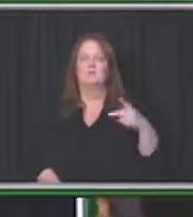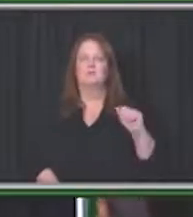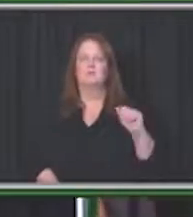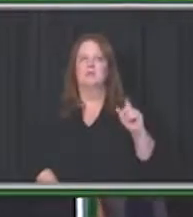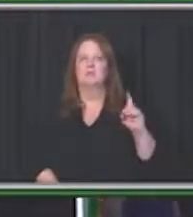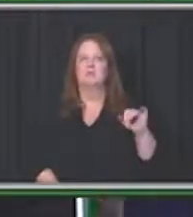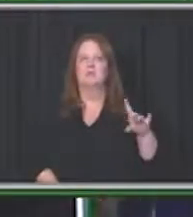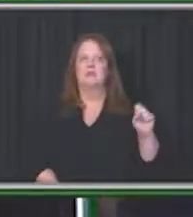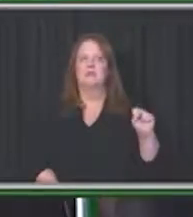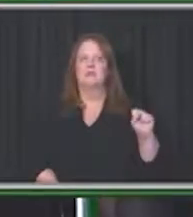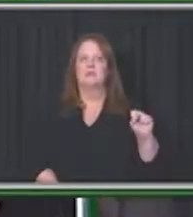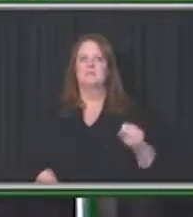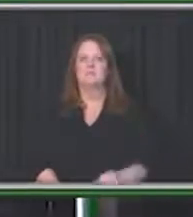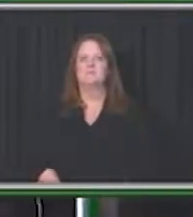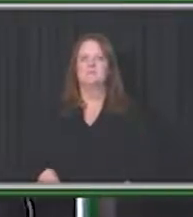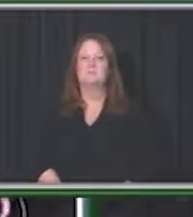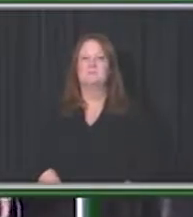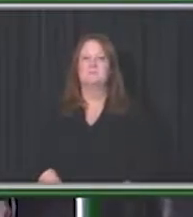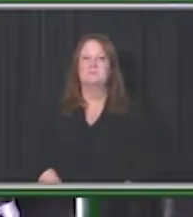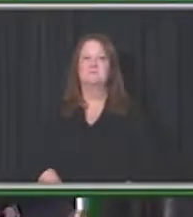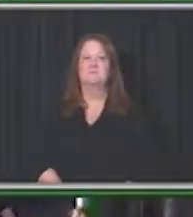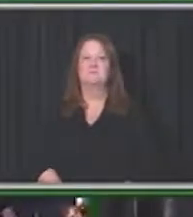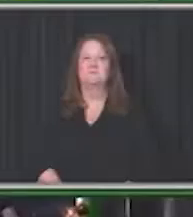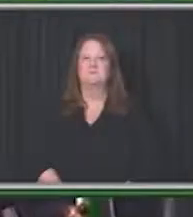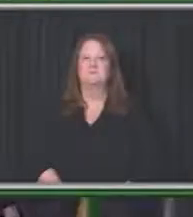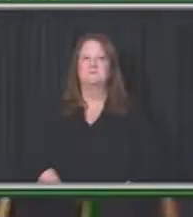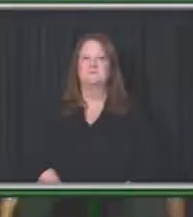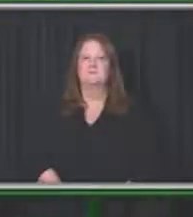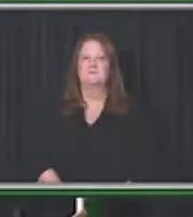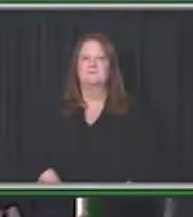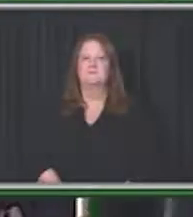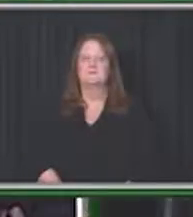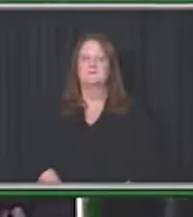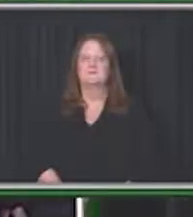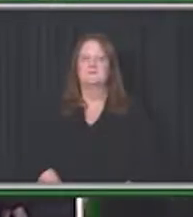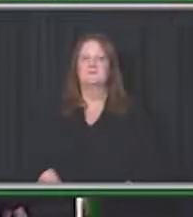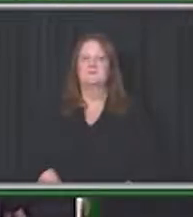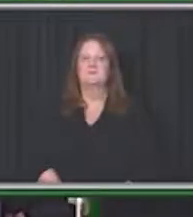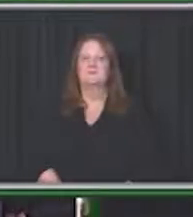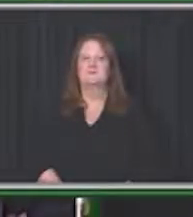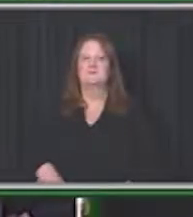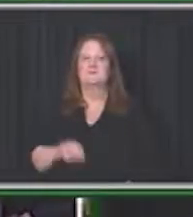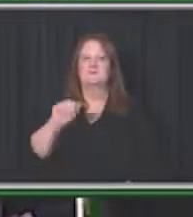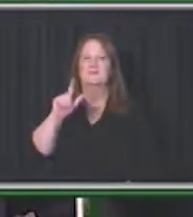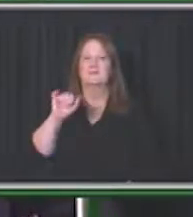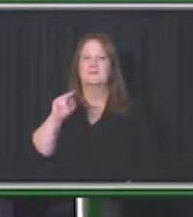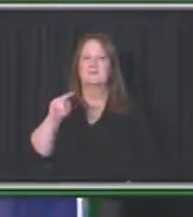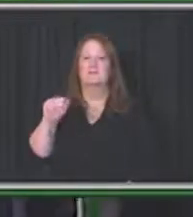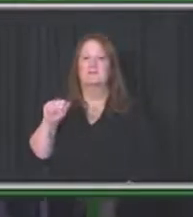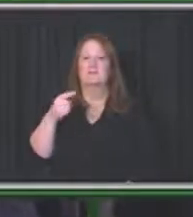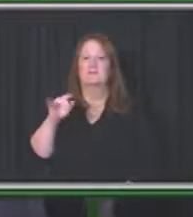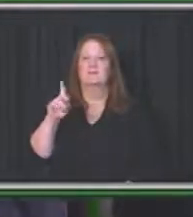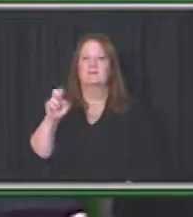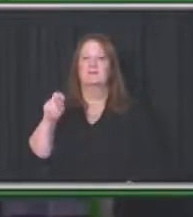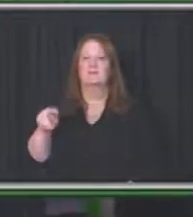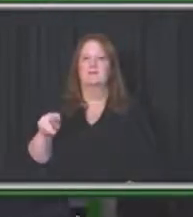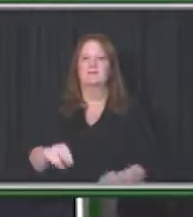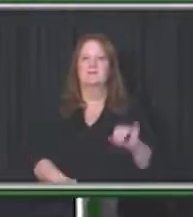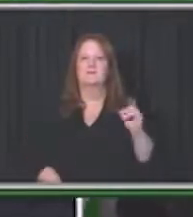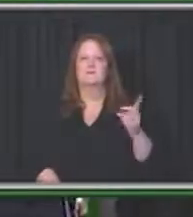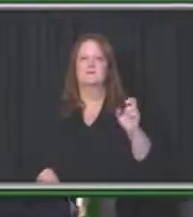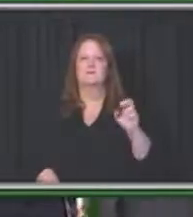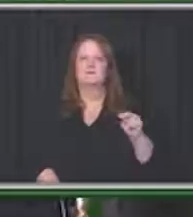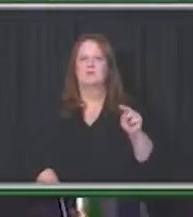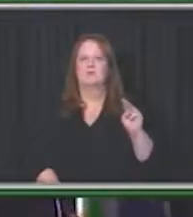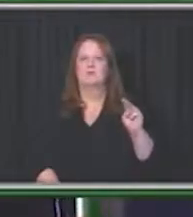Davis. Jordan Marquez. Alina Gideon. Jordan